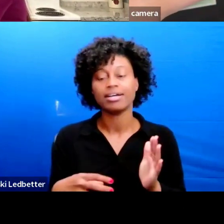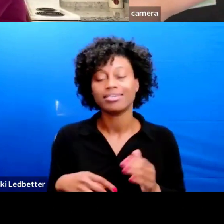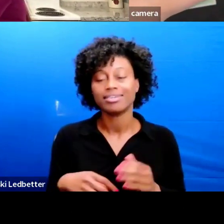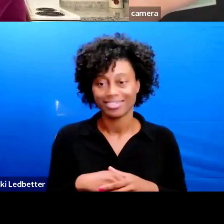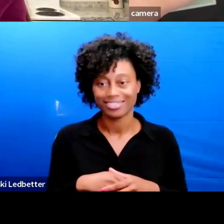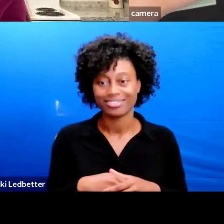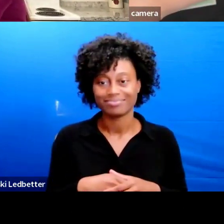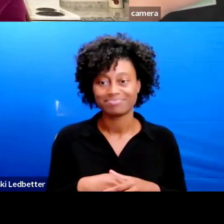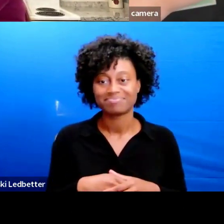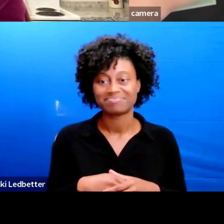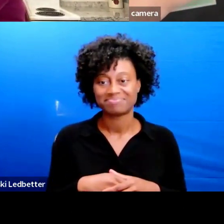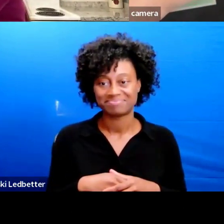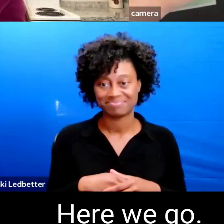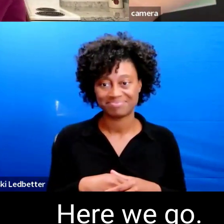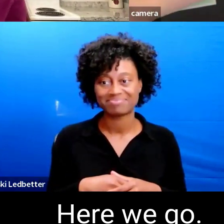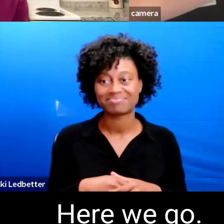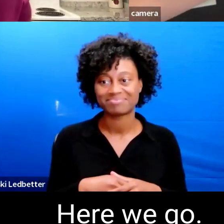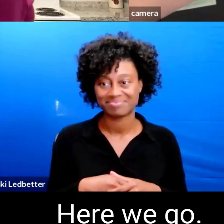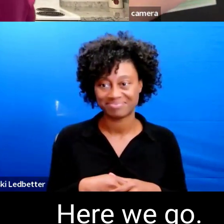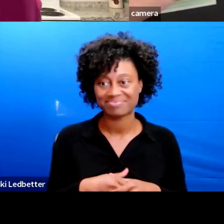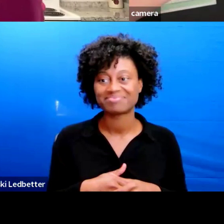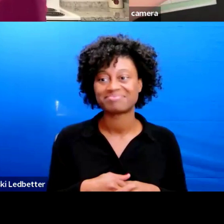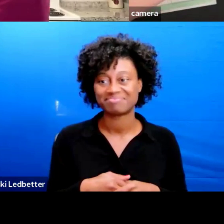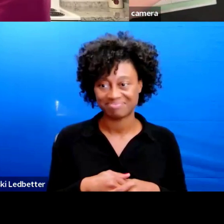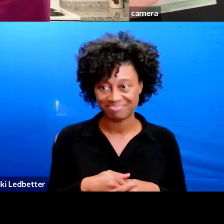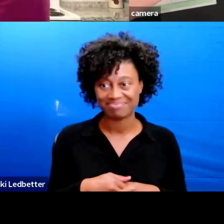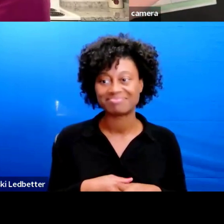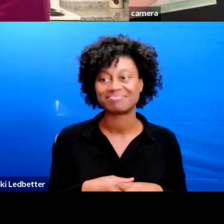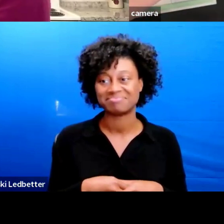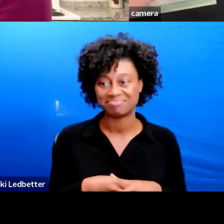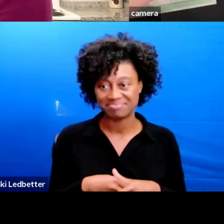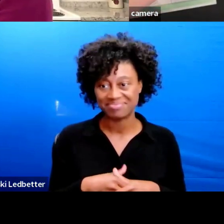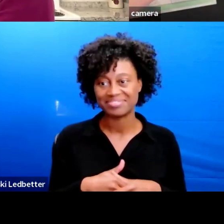can. There we go.